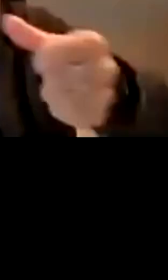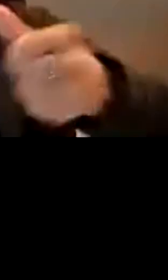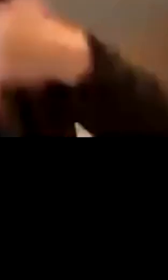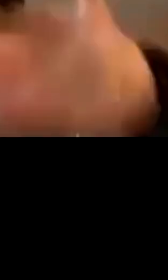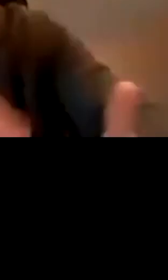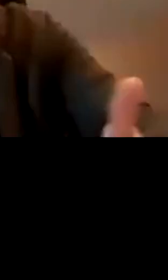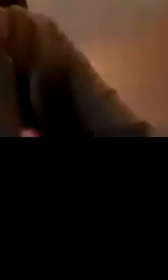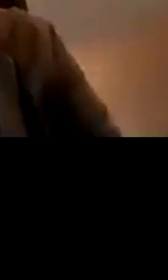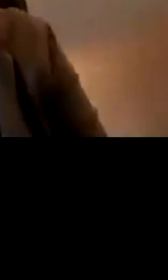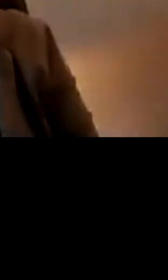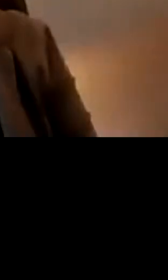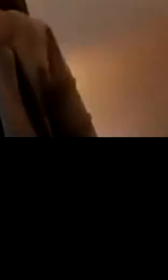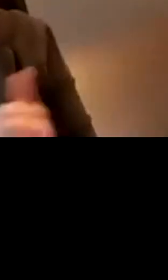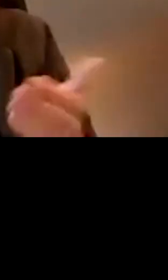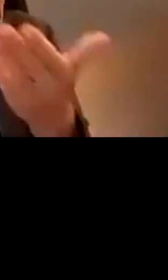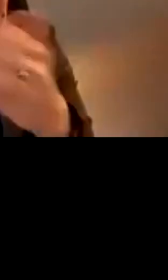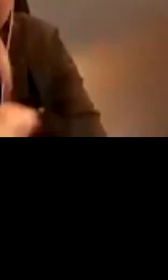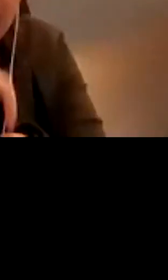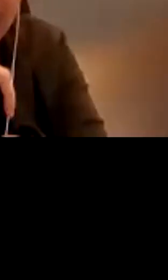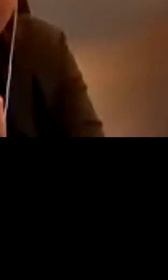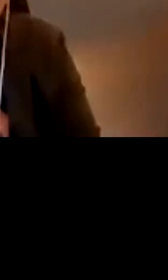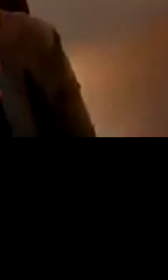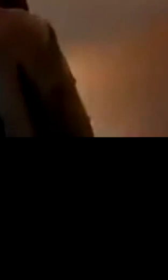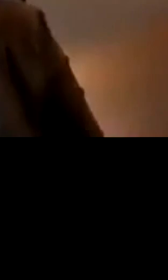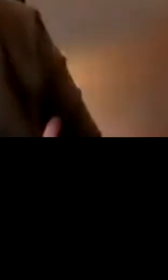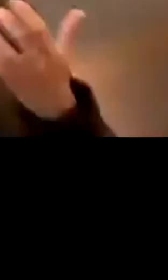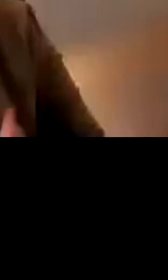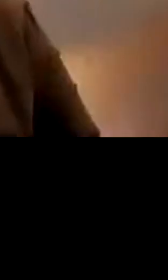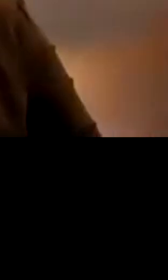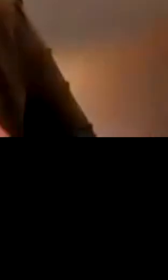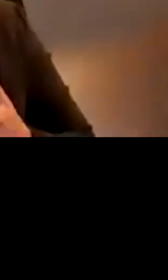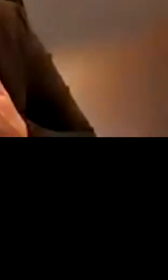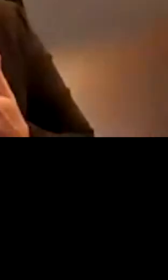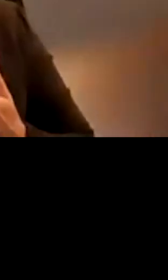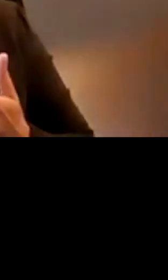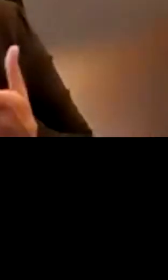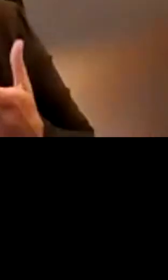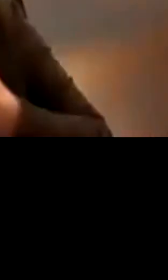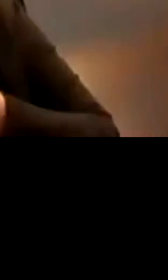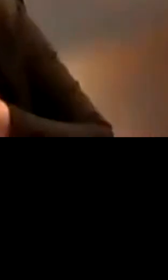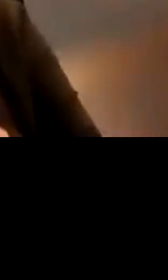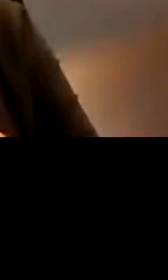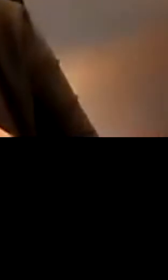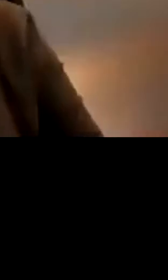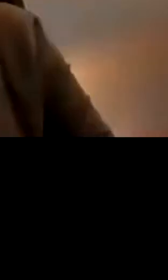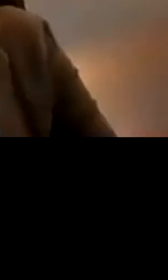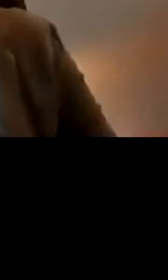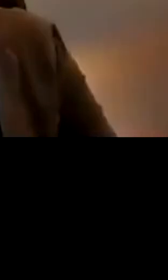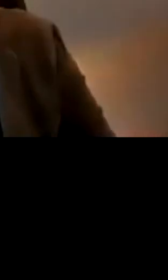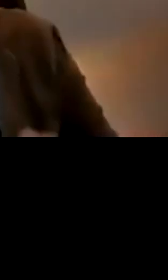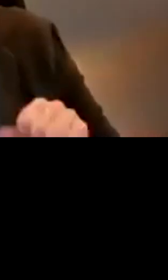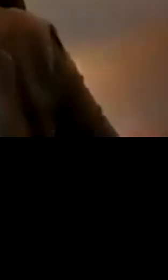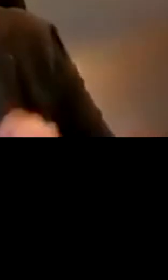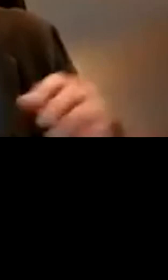of expert input that is necessary to actually implement it. And we'll tell you in about a year and a half if